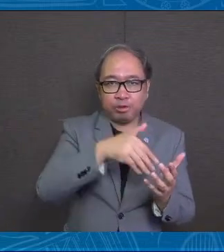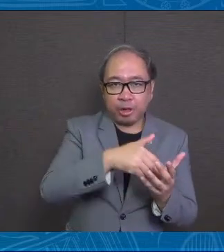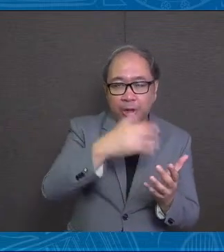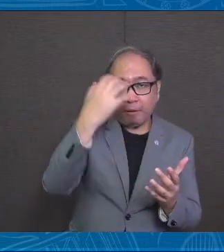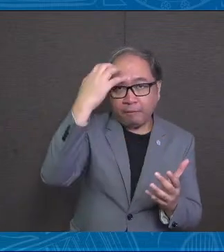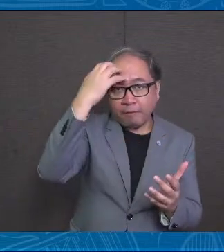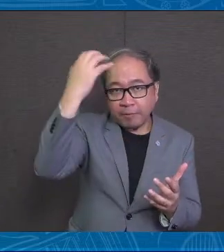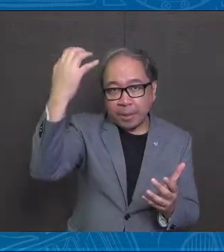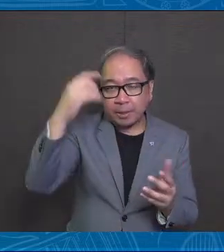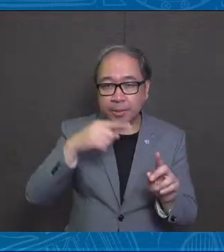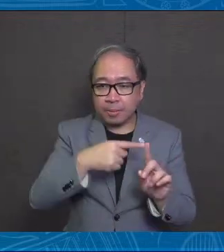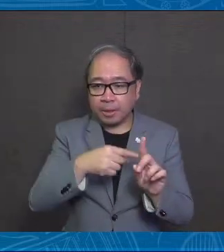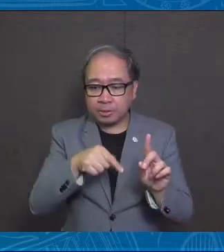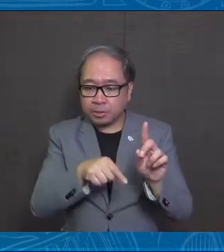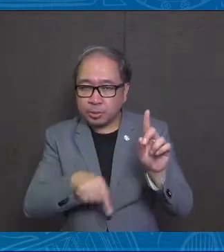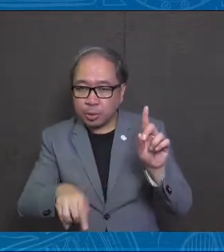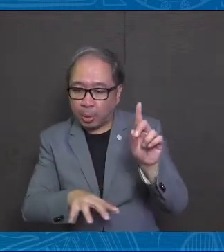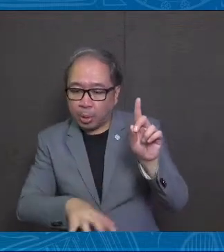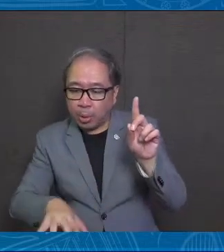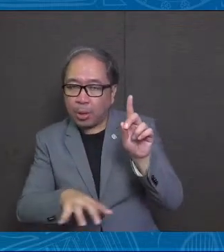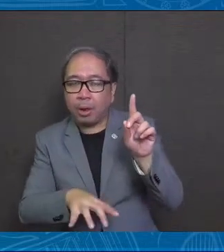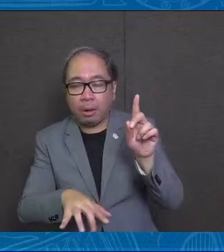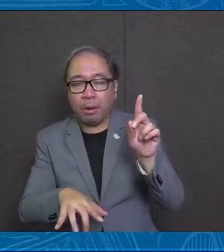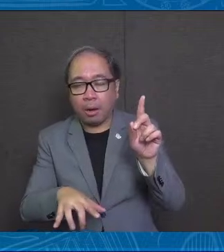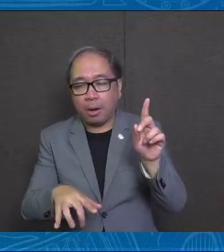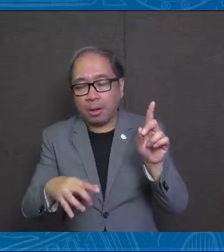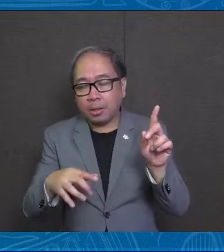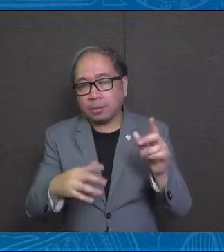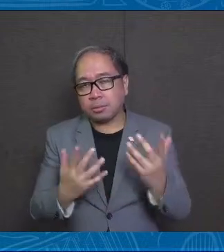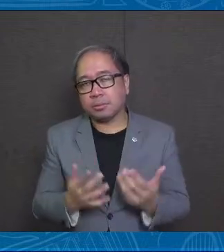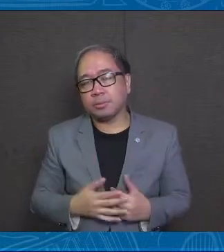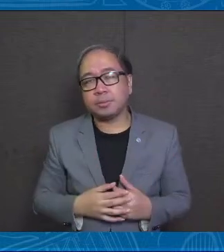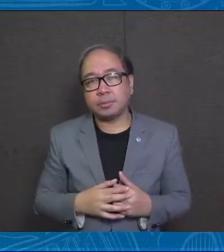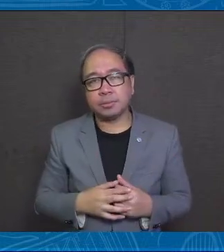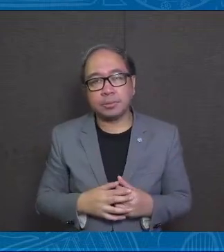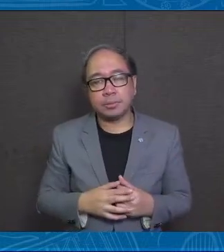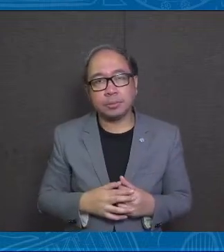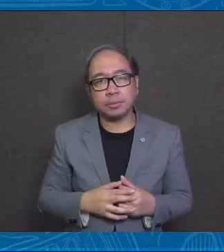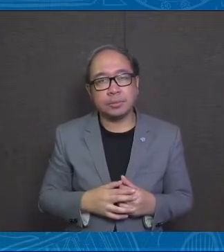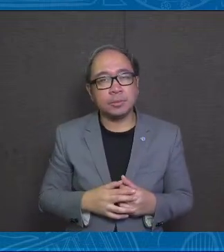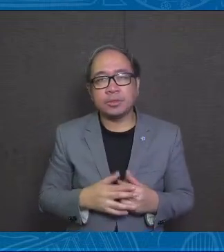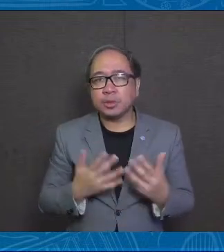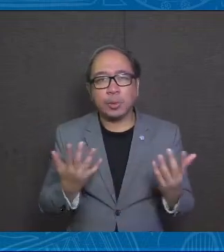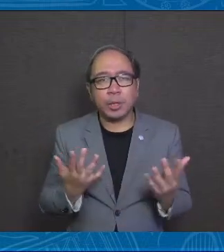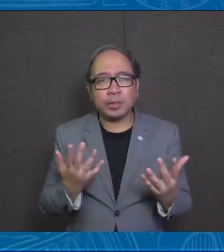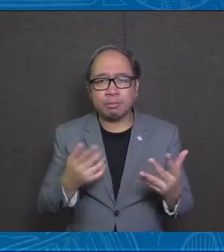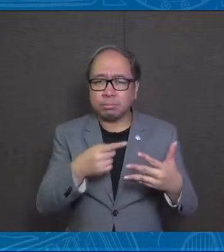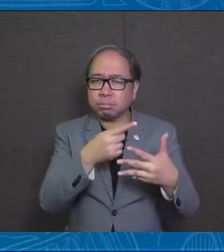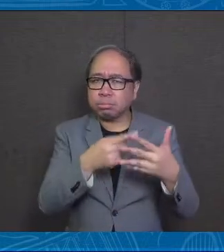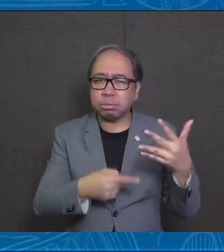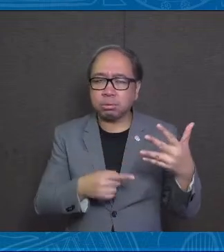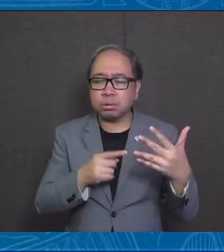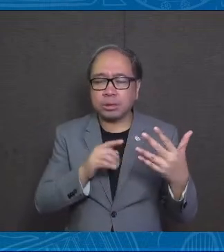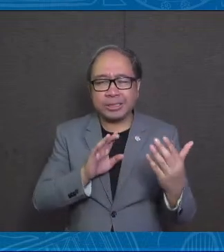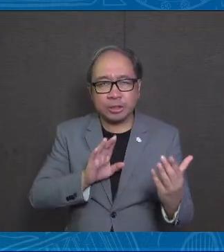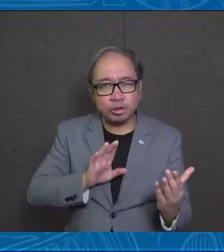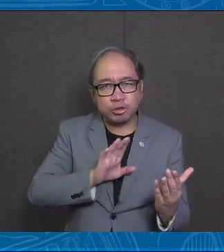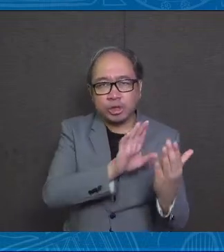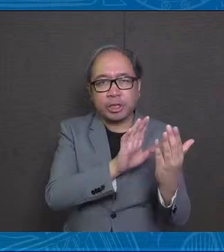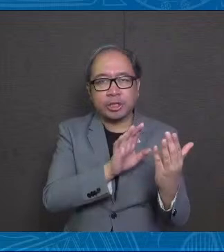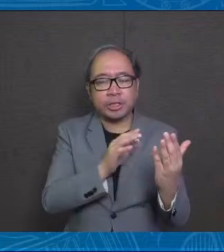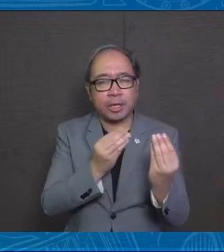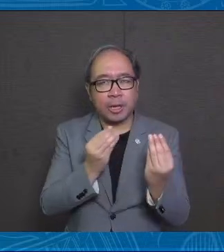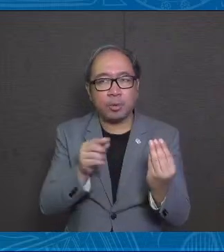And what are the challenges that we, for the incorporating